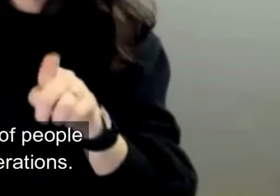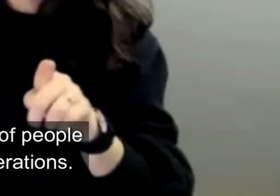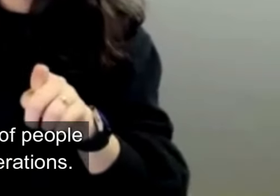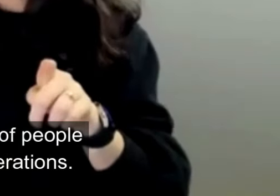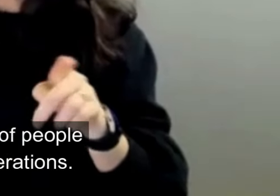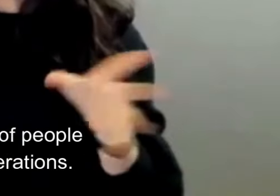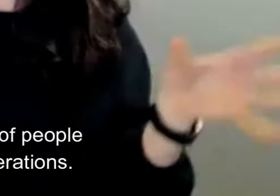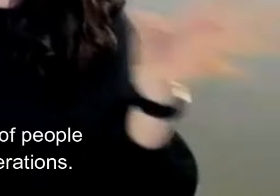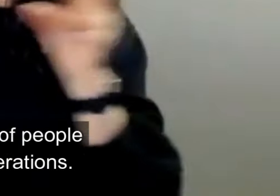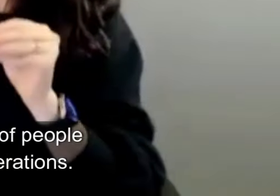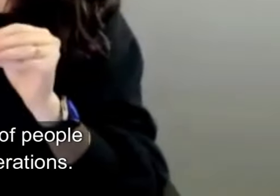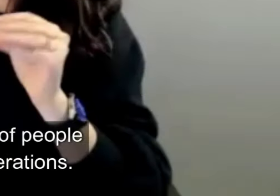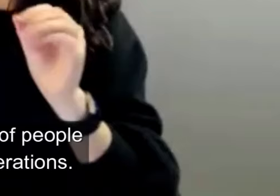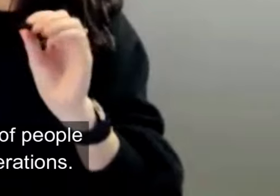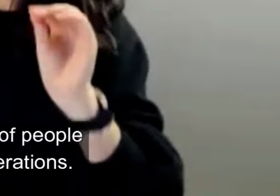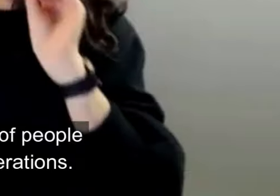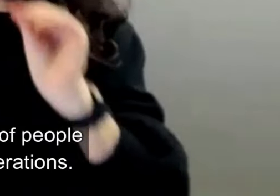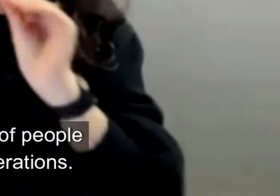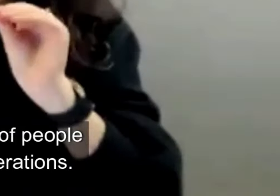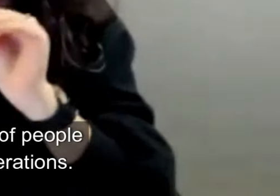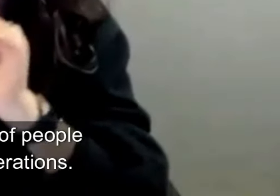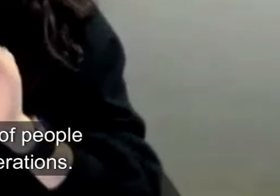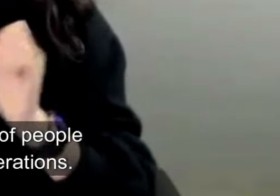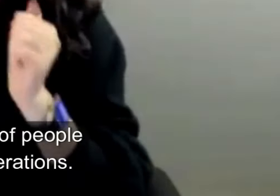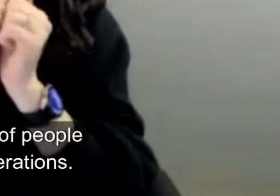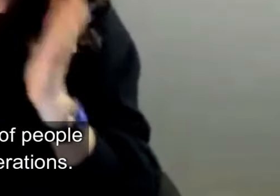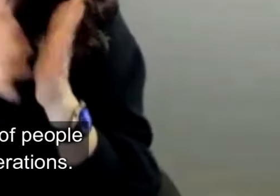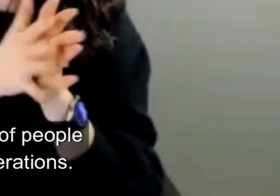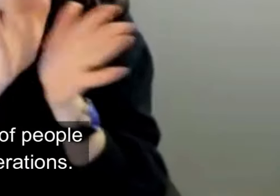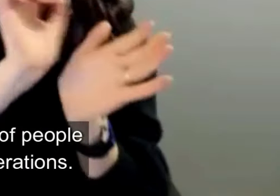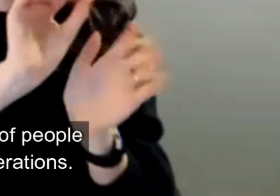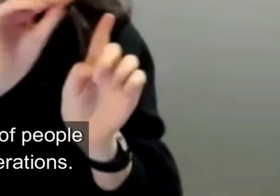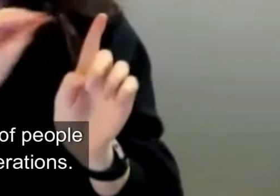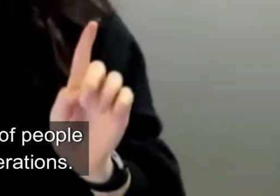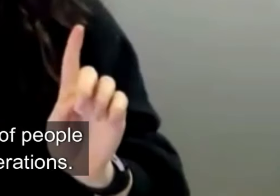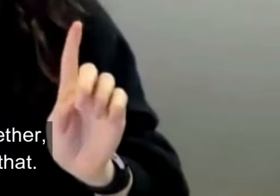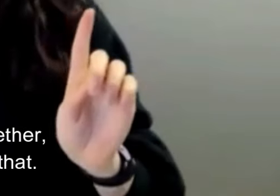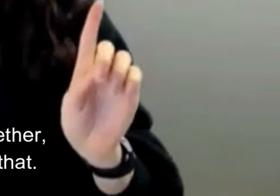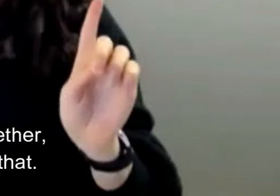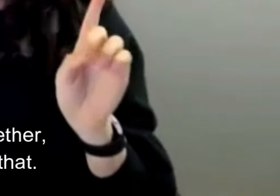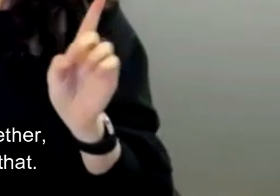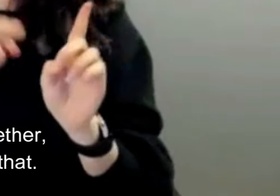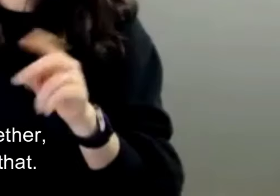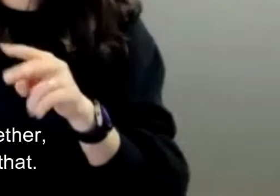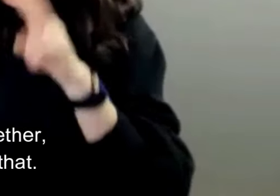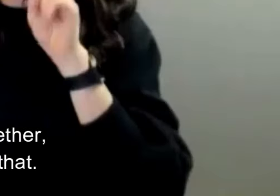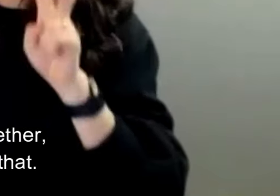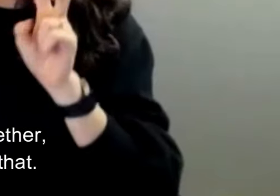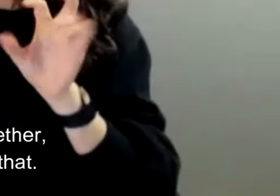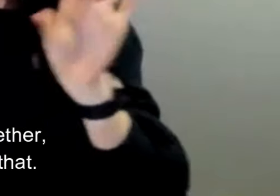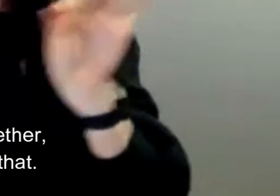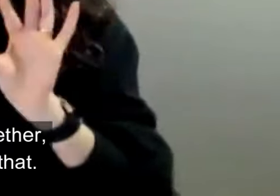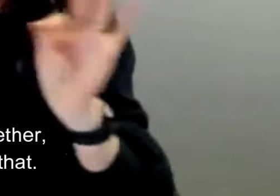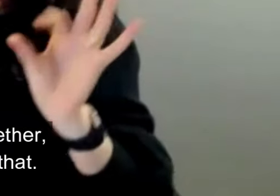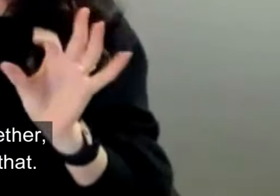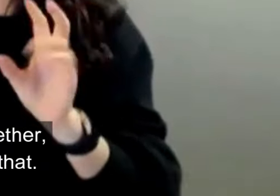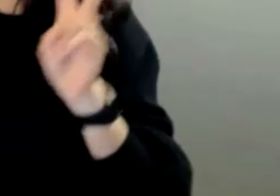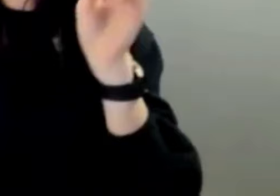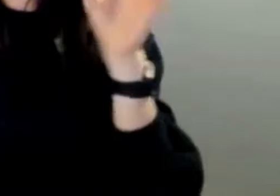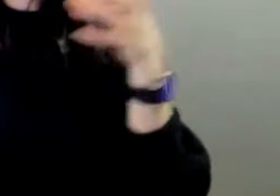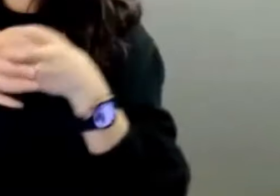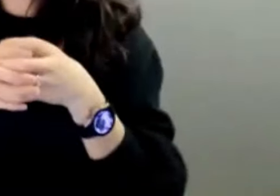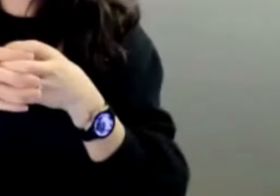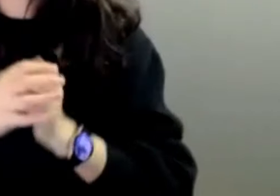lots of different video samples of people signing from all different generations. And that's all gathered together, and he's been analyzing